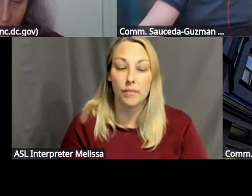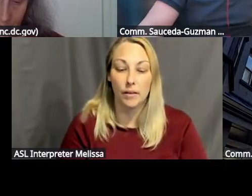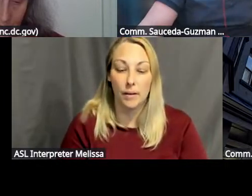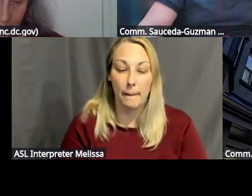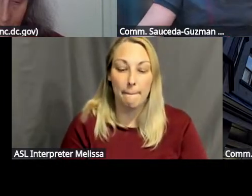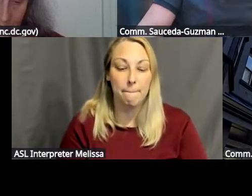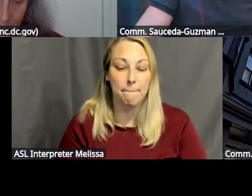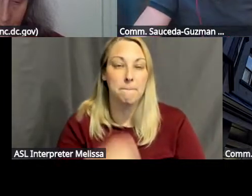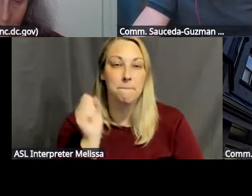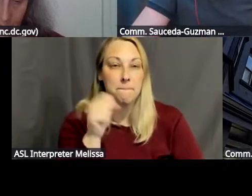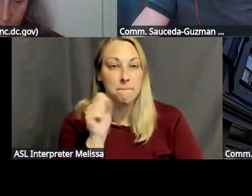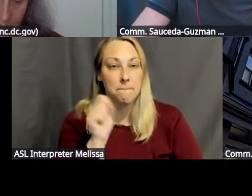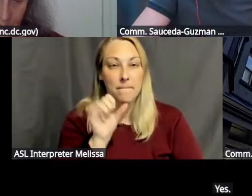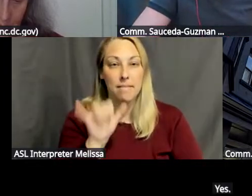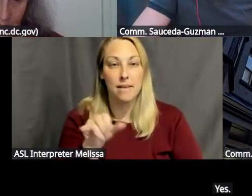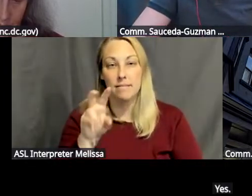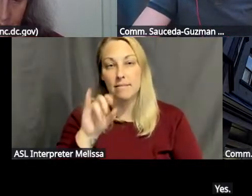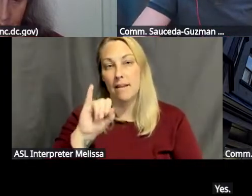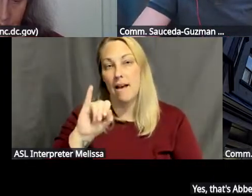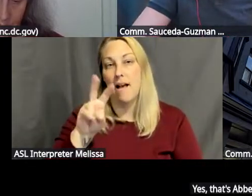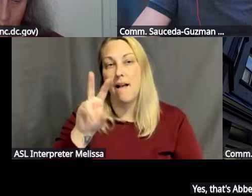Yes, that's Ivy City.